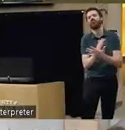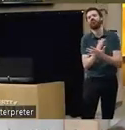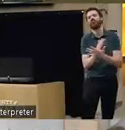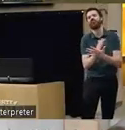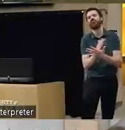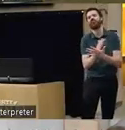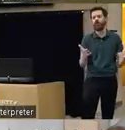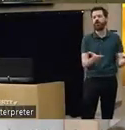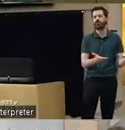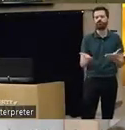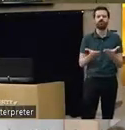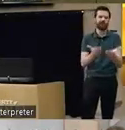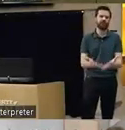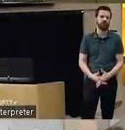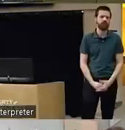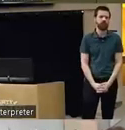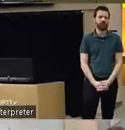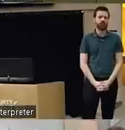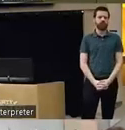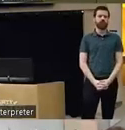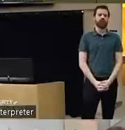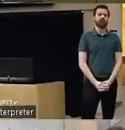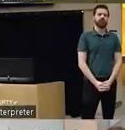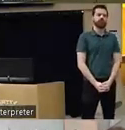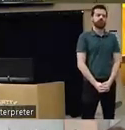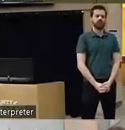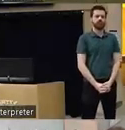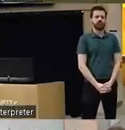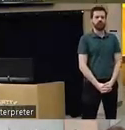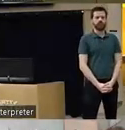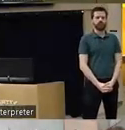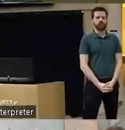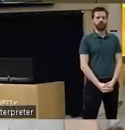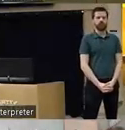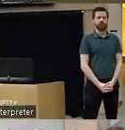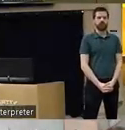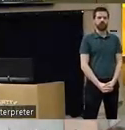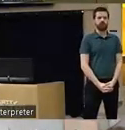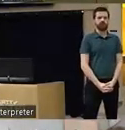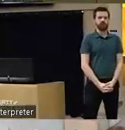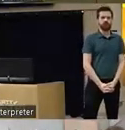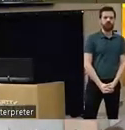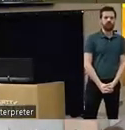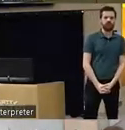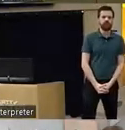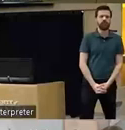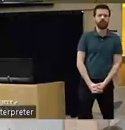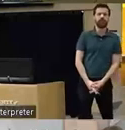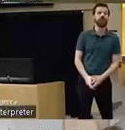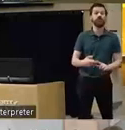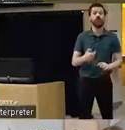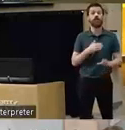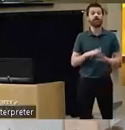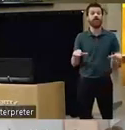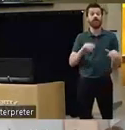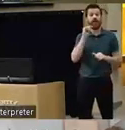breadth of patients. We've also had feedback that and this is from my child and adolescent training too, where